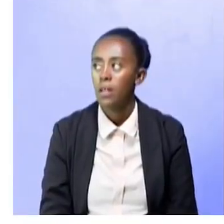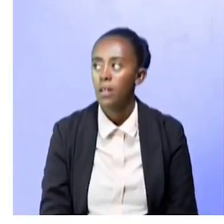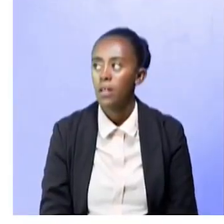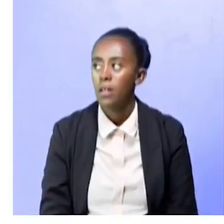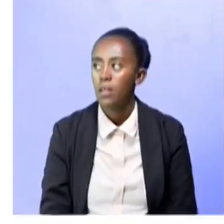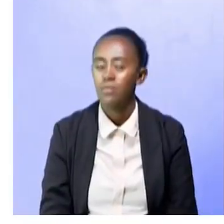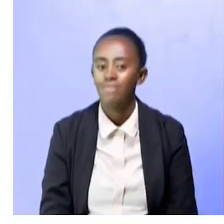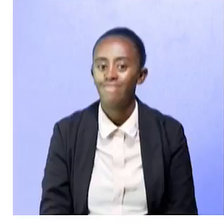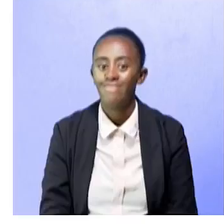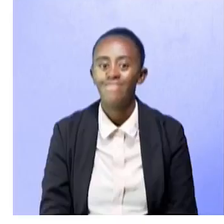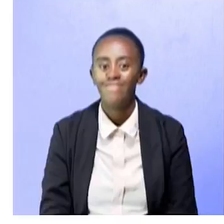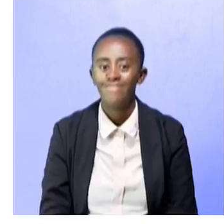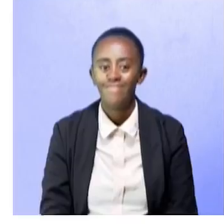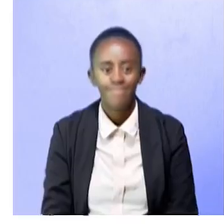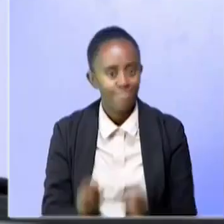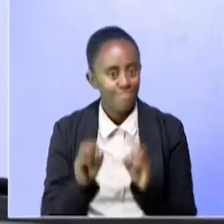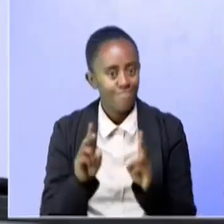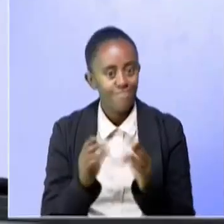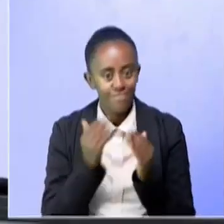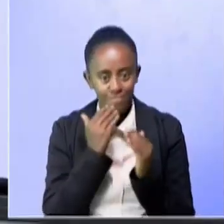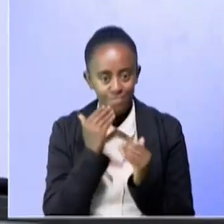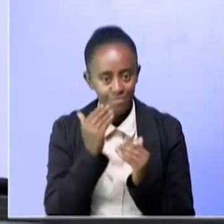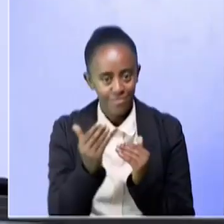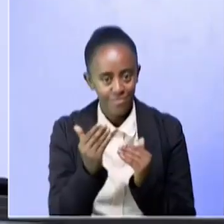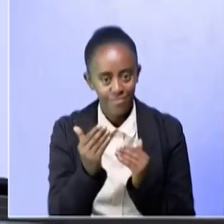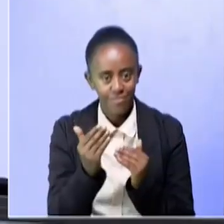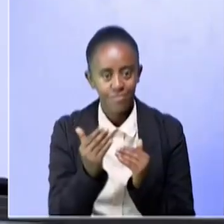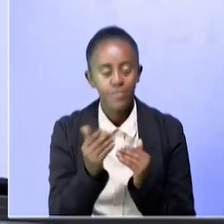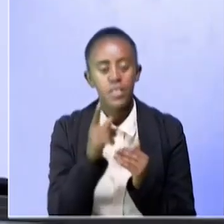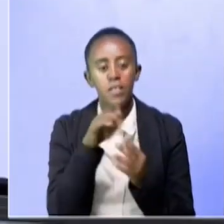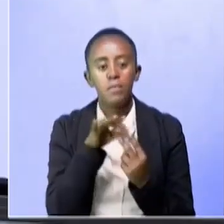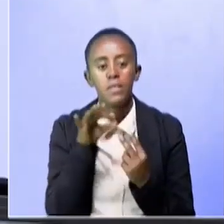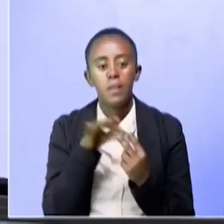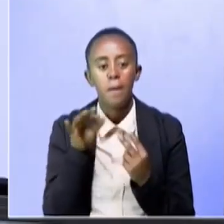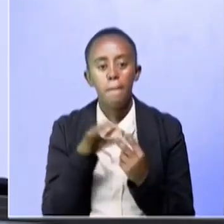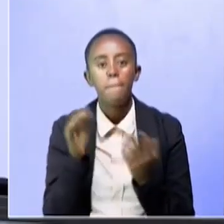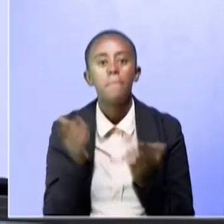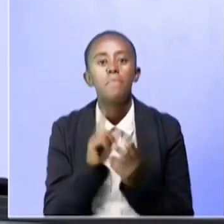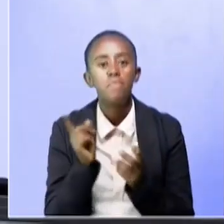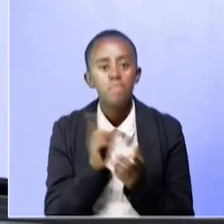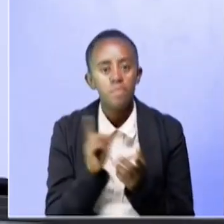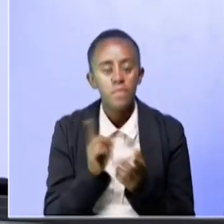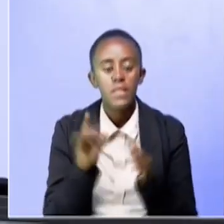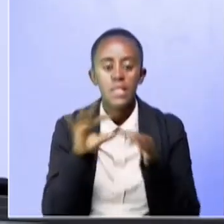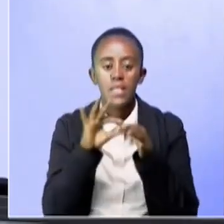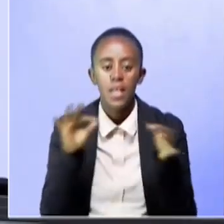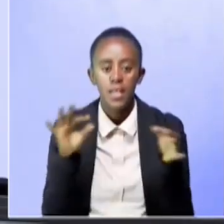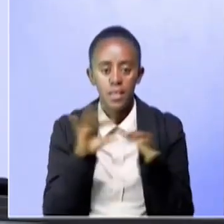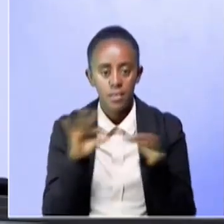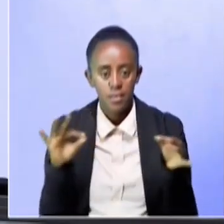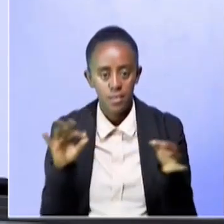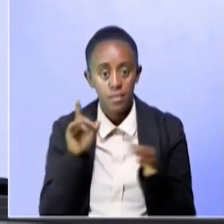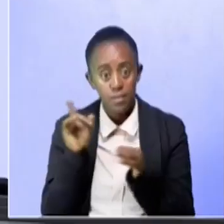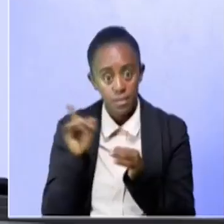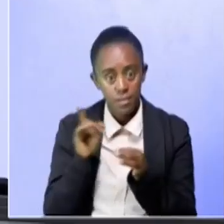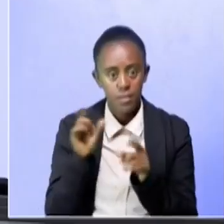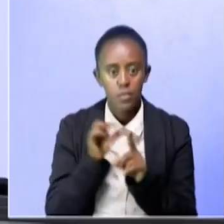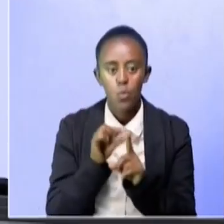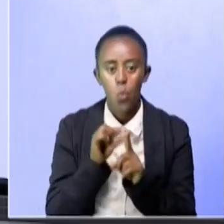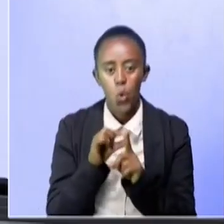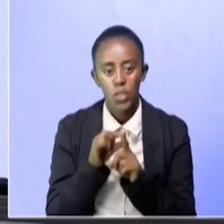Yes, good. I would like to give you some of the sample what sentences regarding these words.